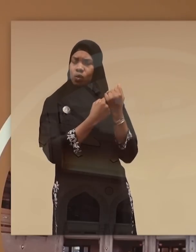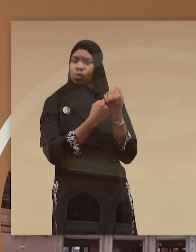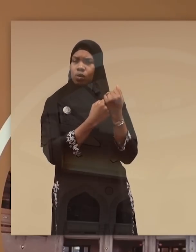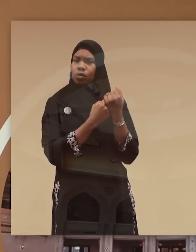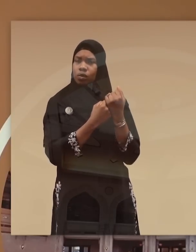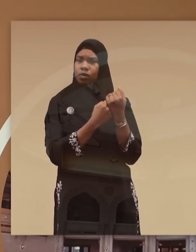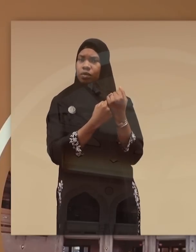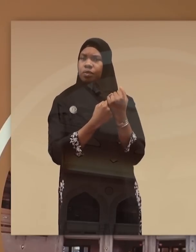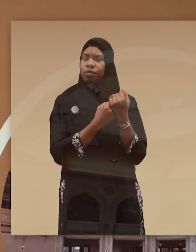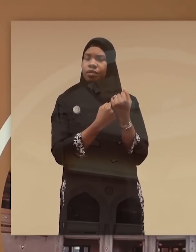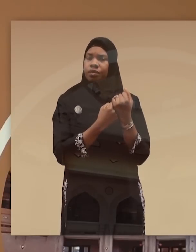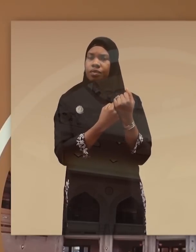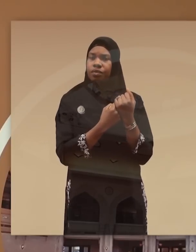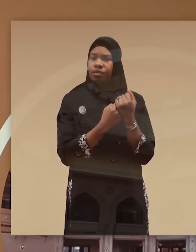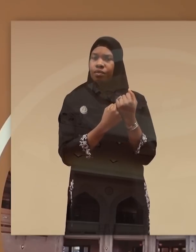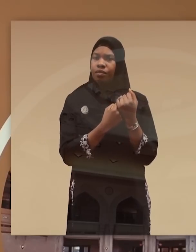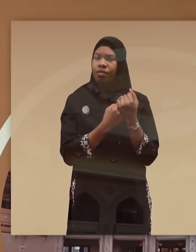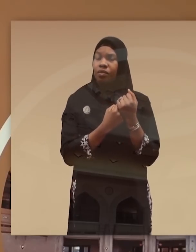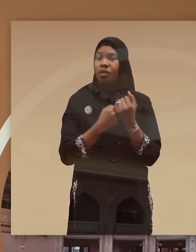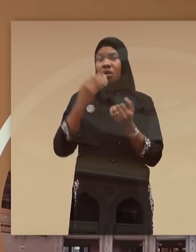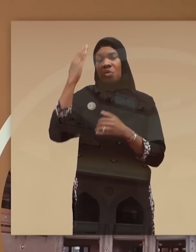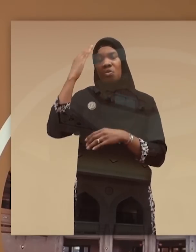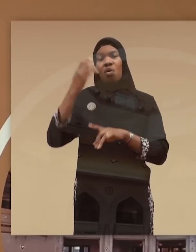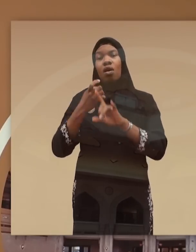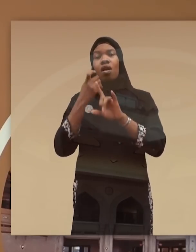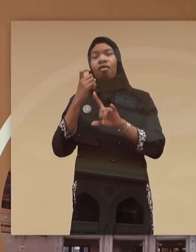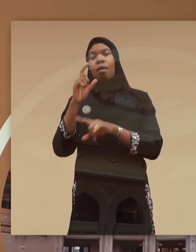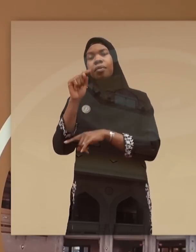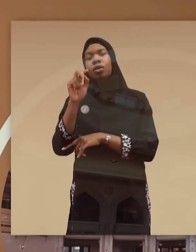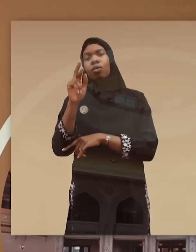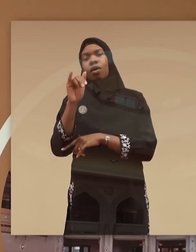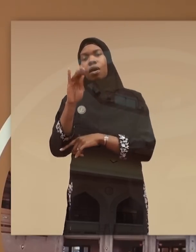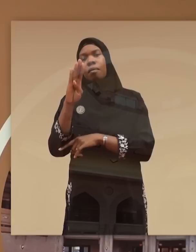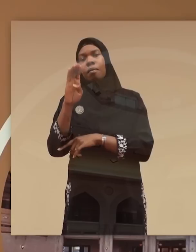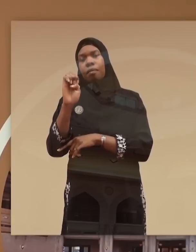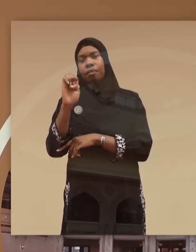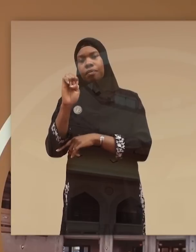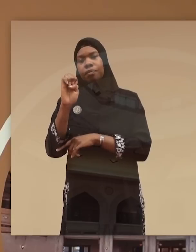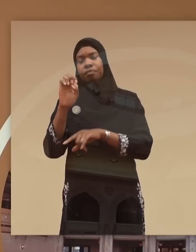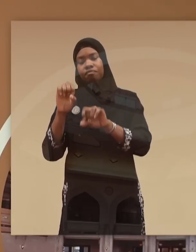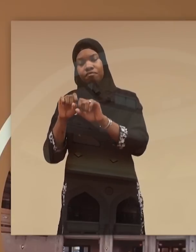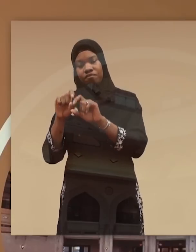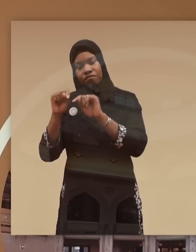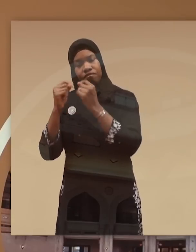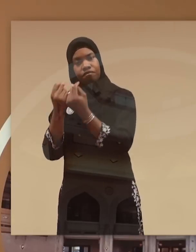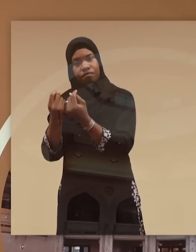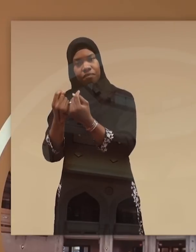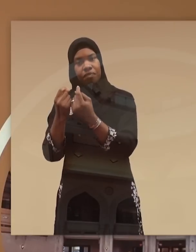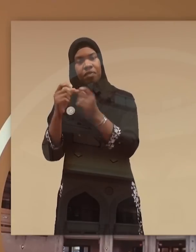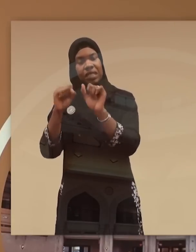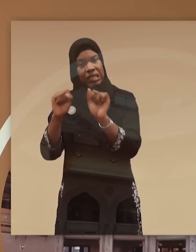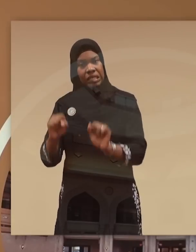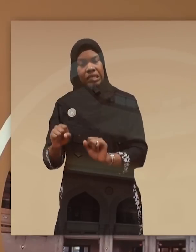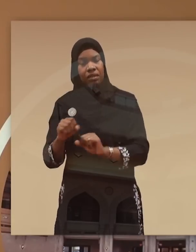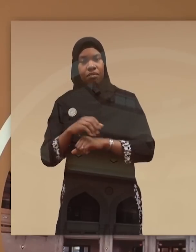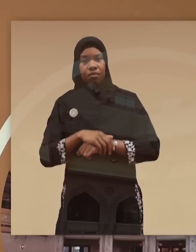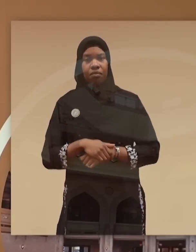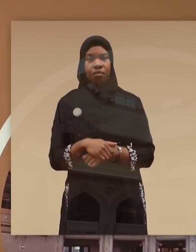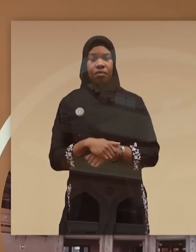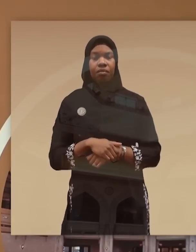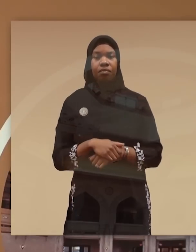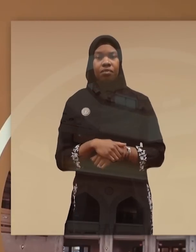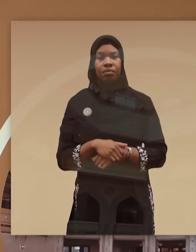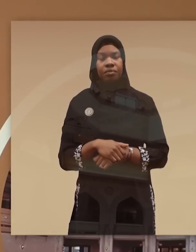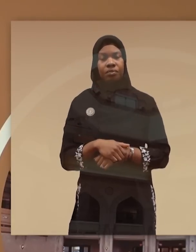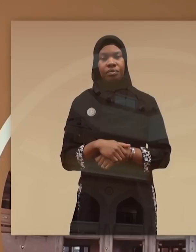based on the tribal system and the honor code that anyone touches Muhammad sallallahu alayhi